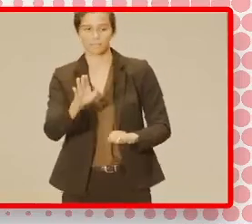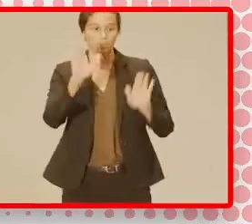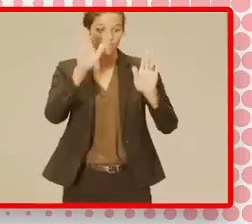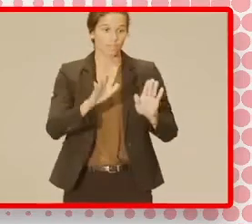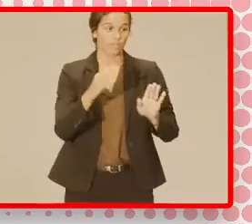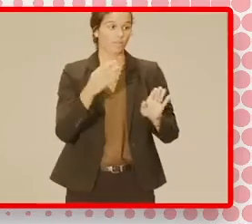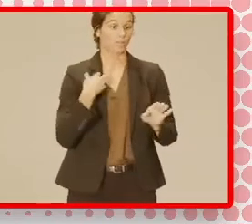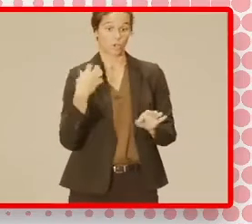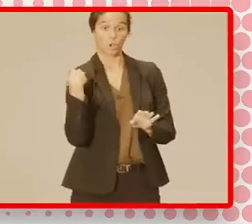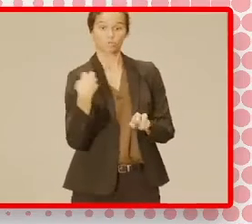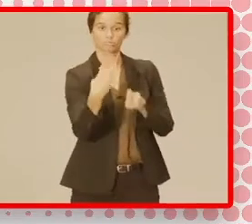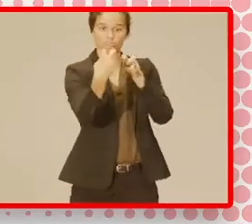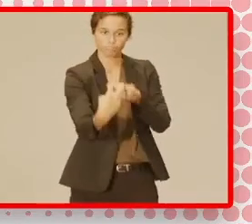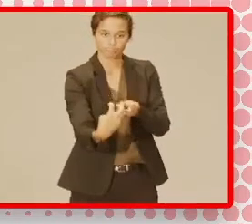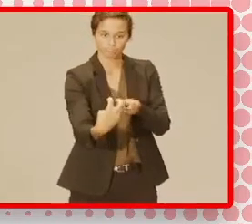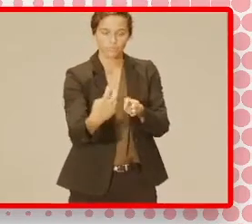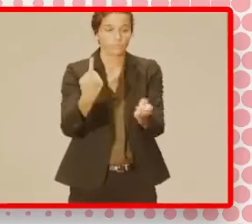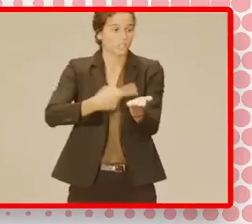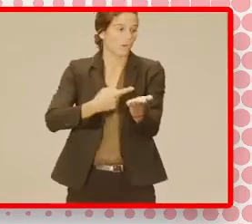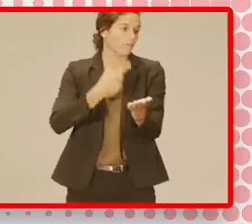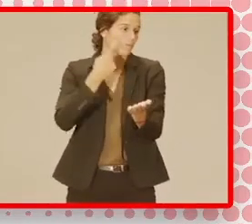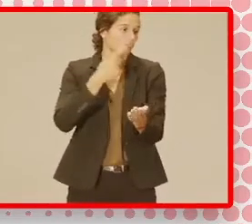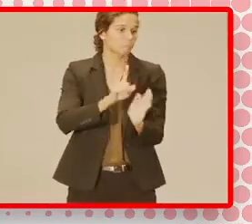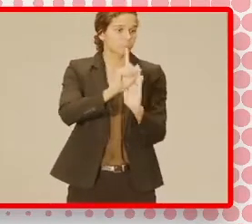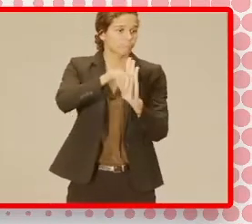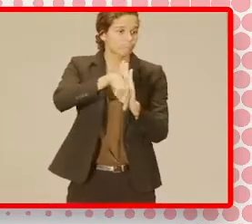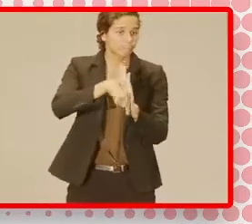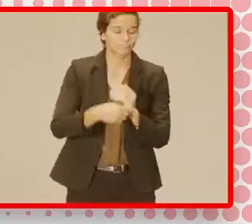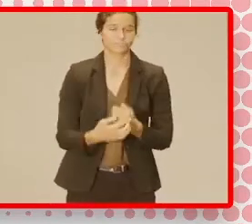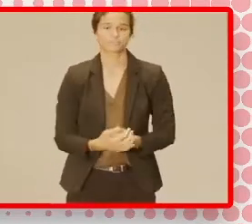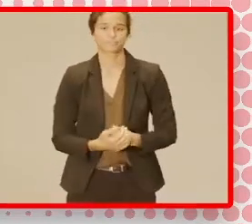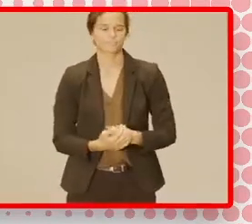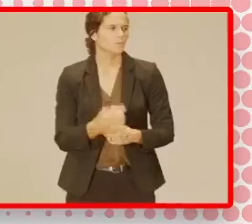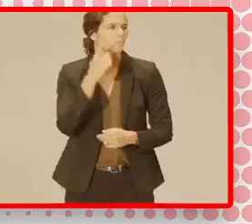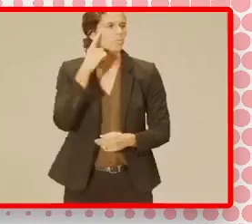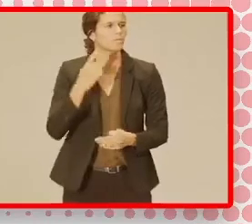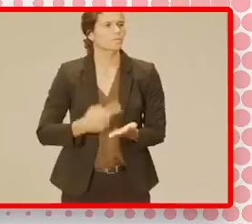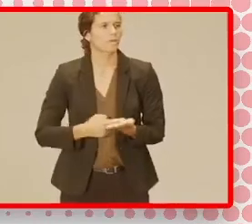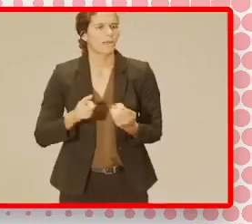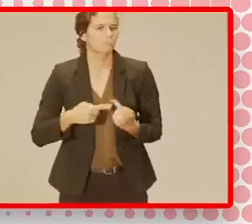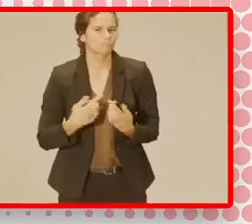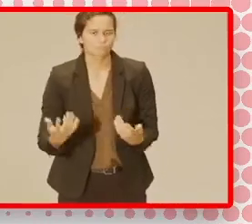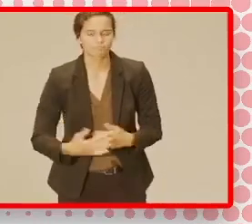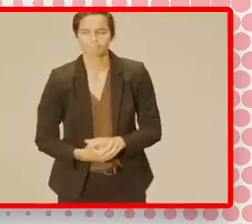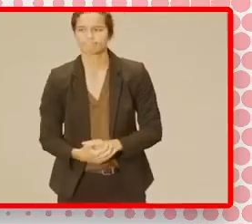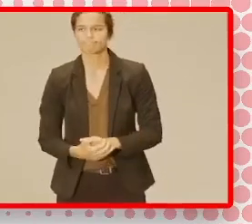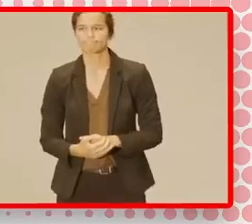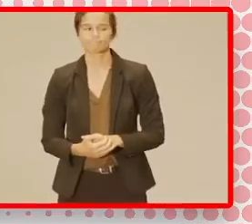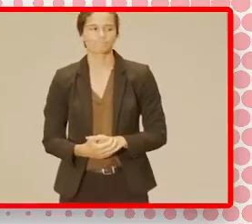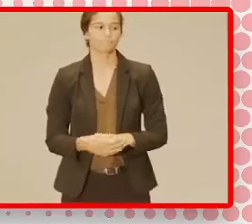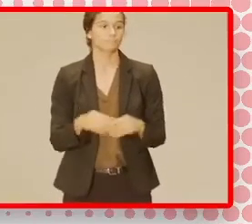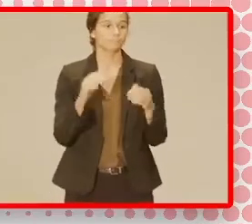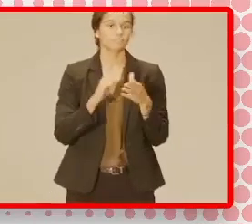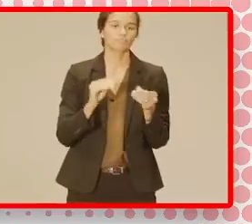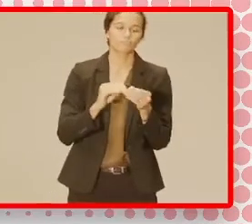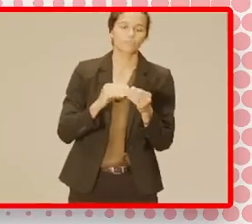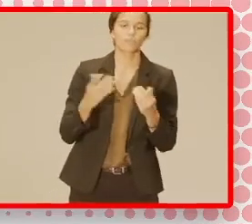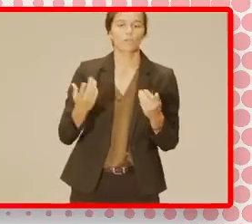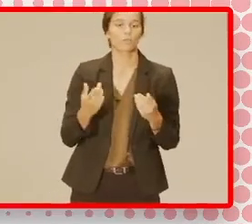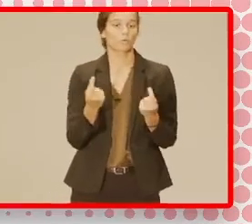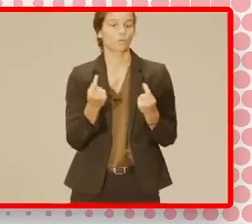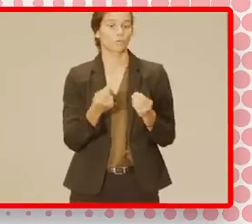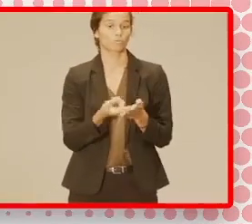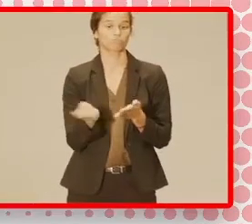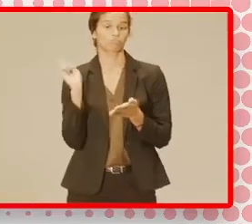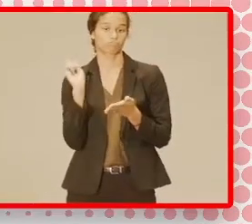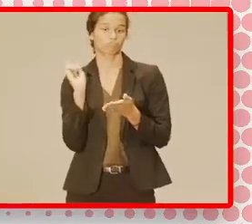It's done regularly. We talk. What do you think we talk about? We talk about what did we do the previous week? What